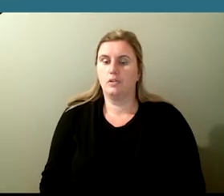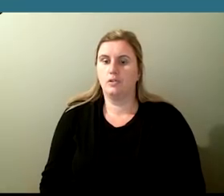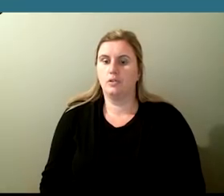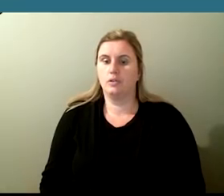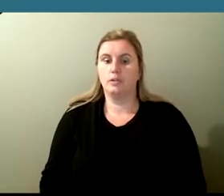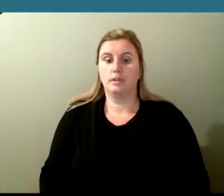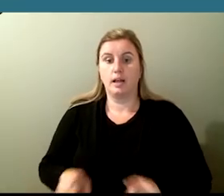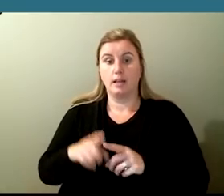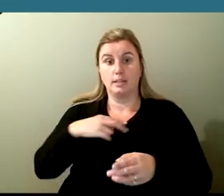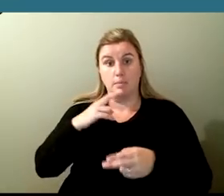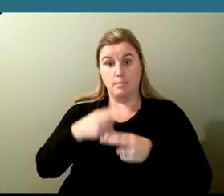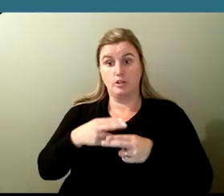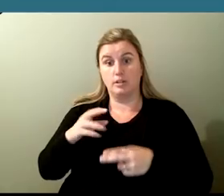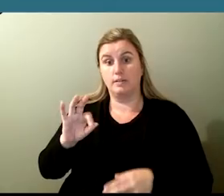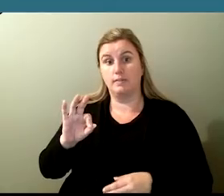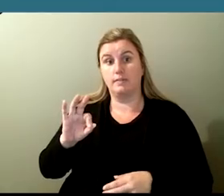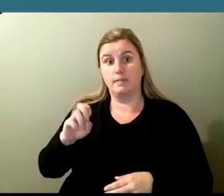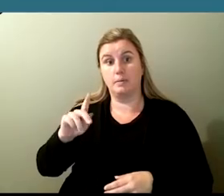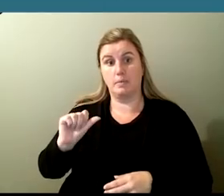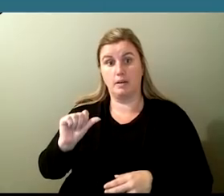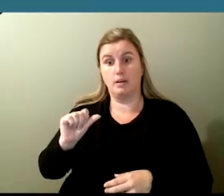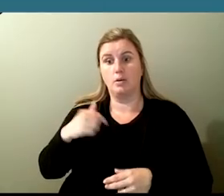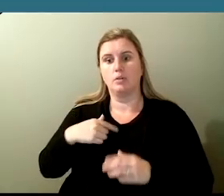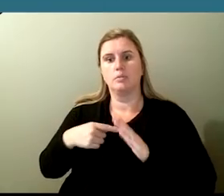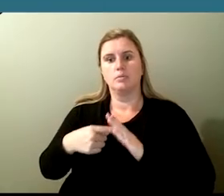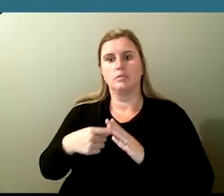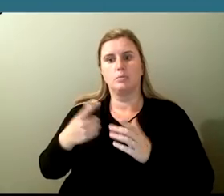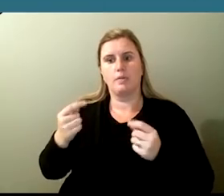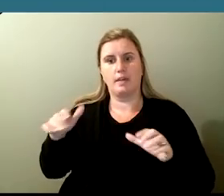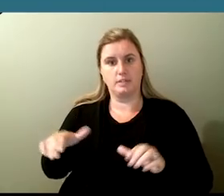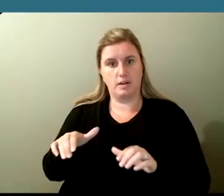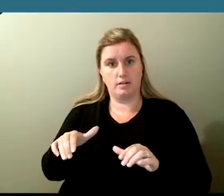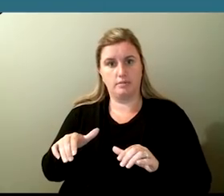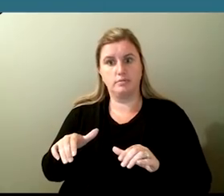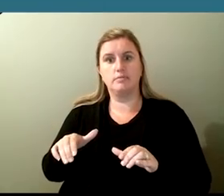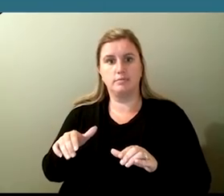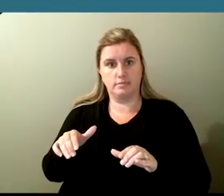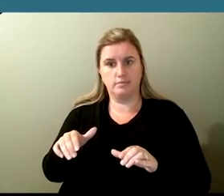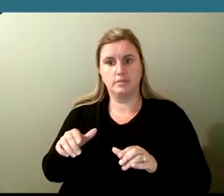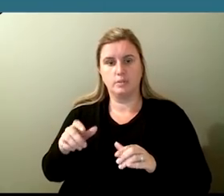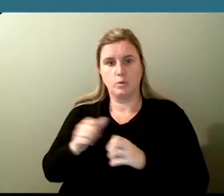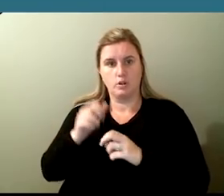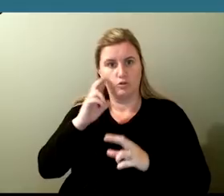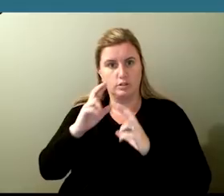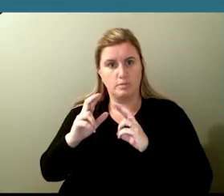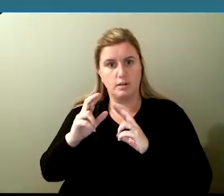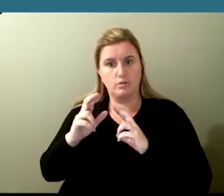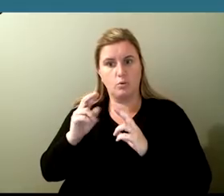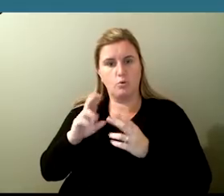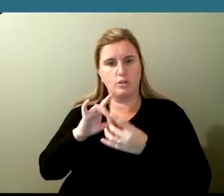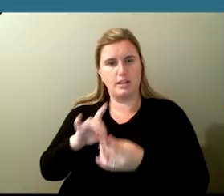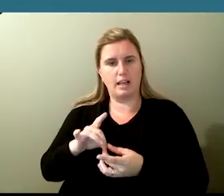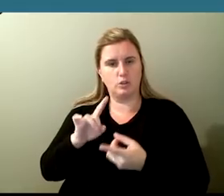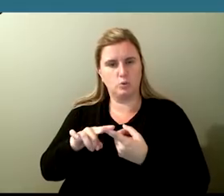So as I mentioned in feedback, we provide information regarding what somebody does, with respect to or related